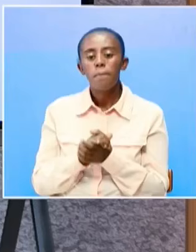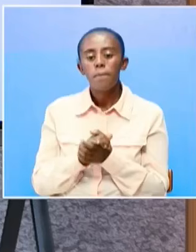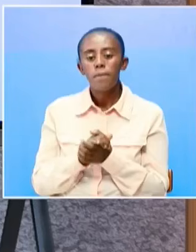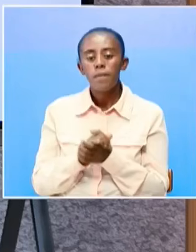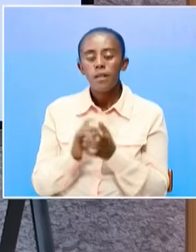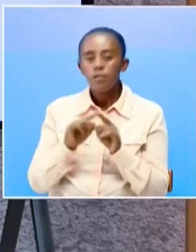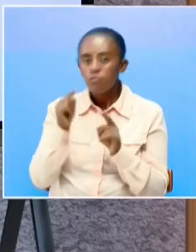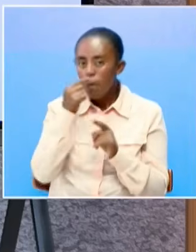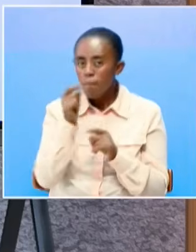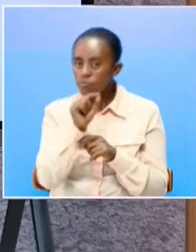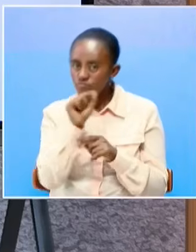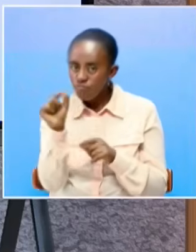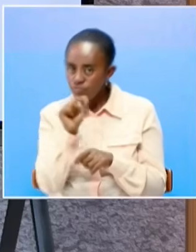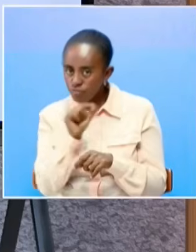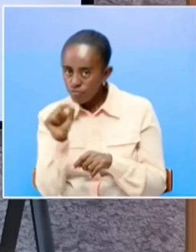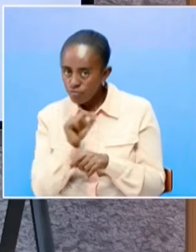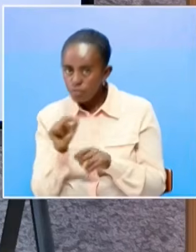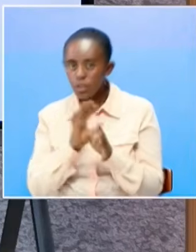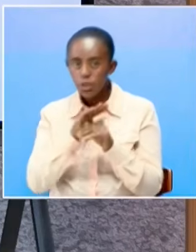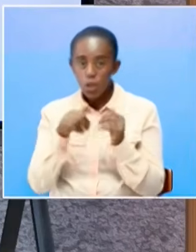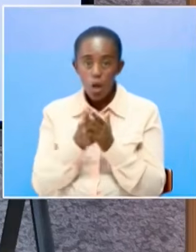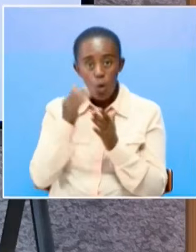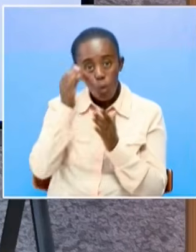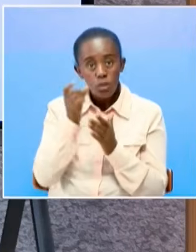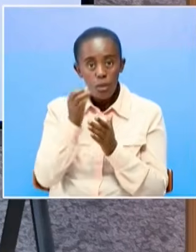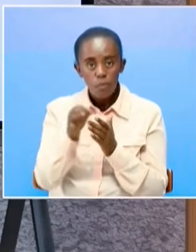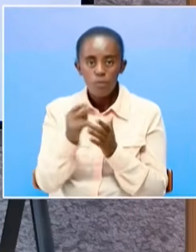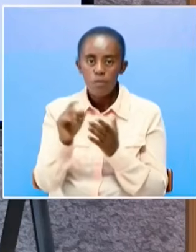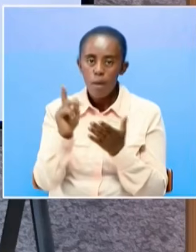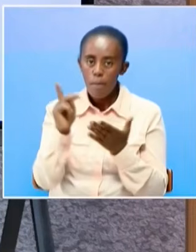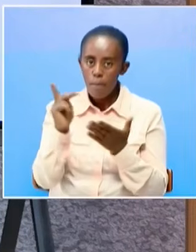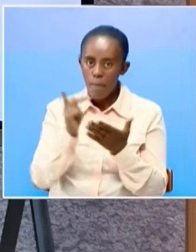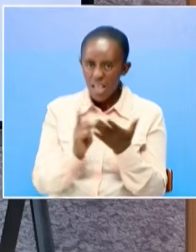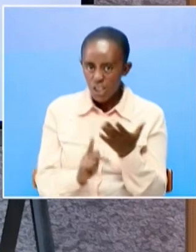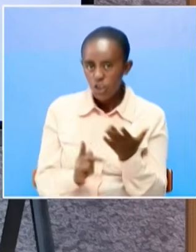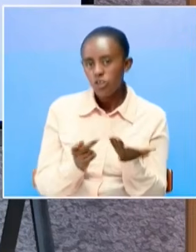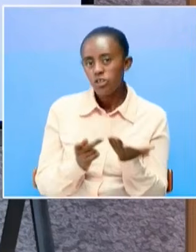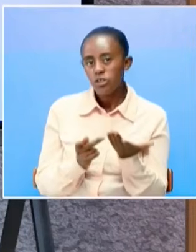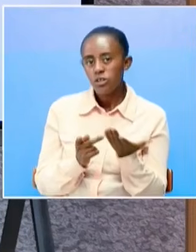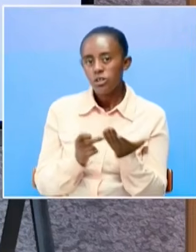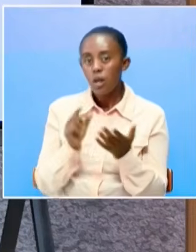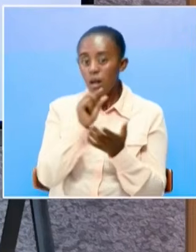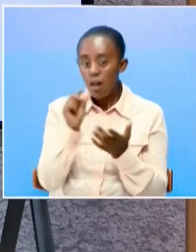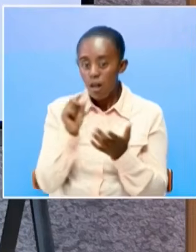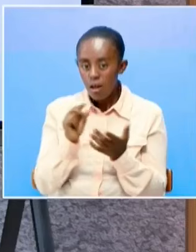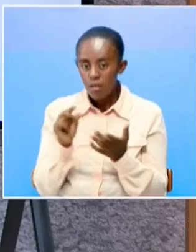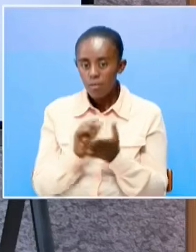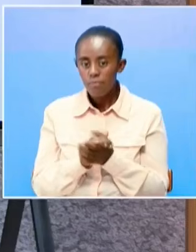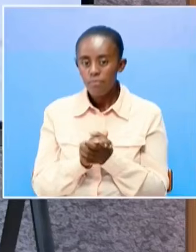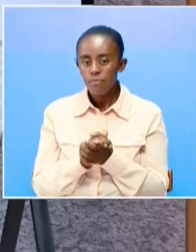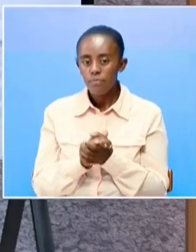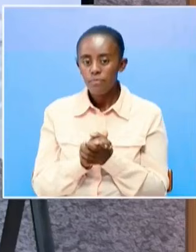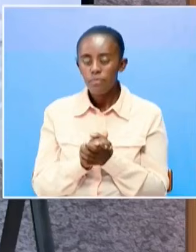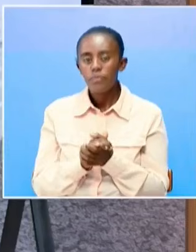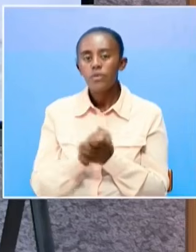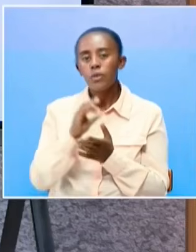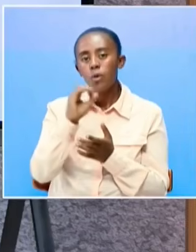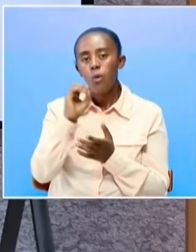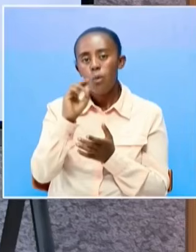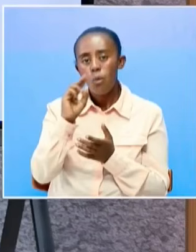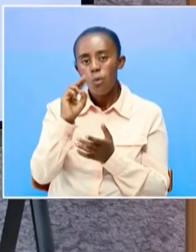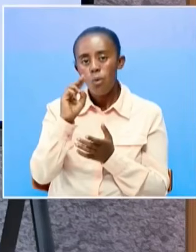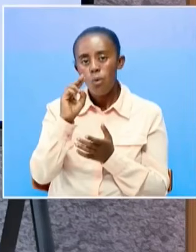especially the underlined words and the general concept of the passage. Underlined words when we say here, consent,